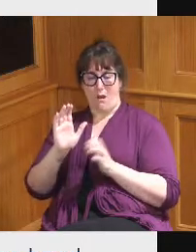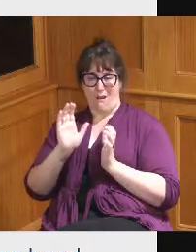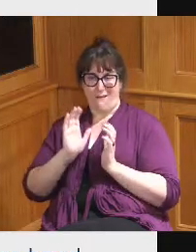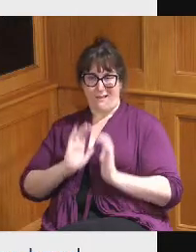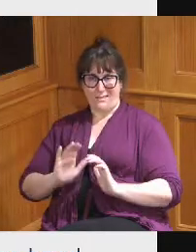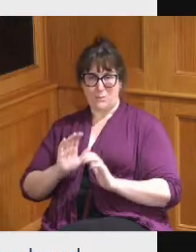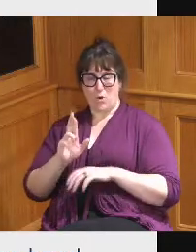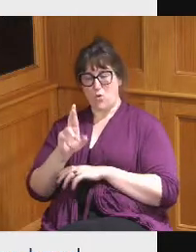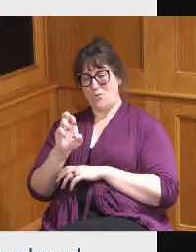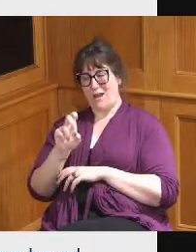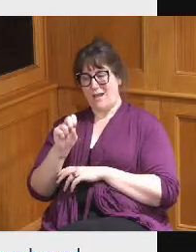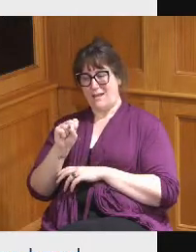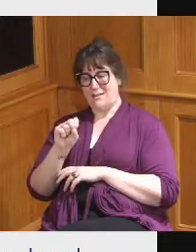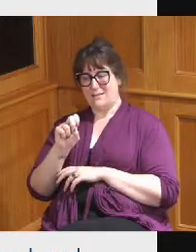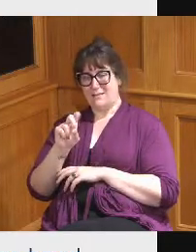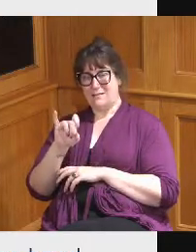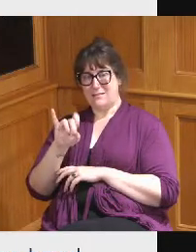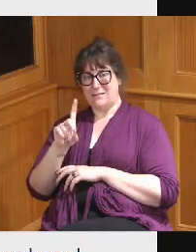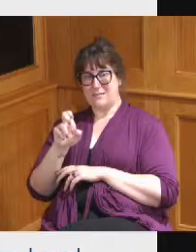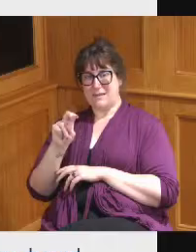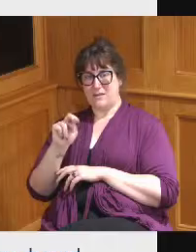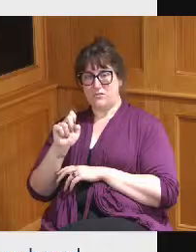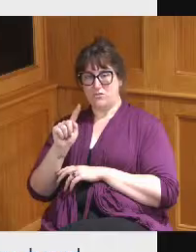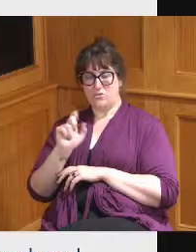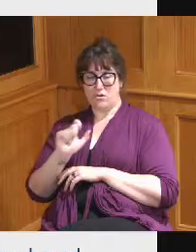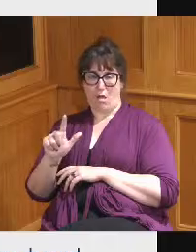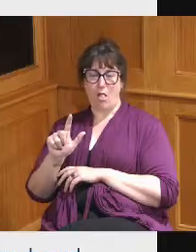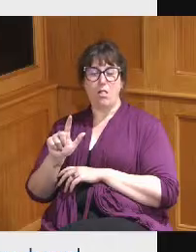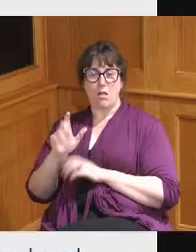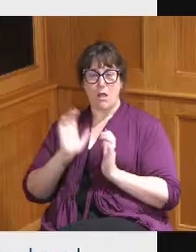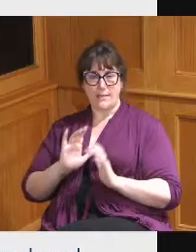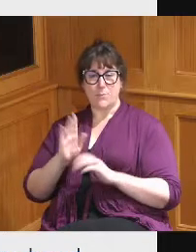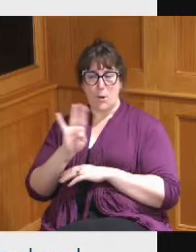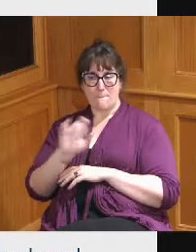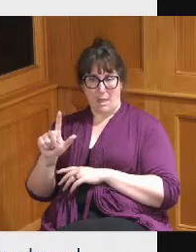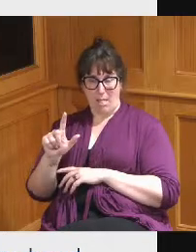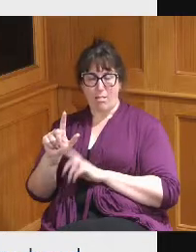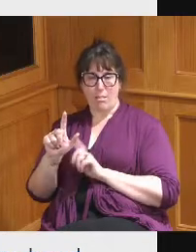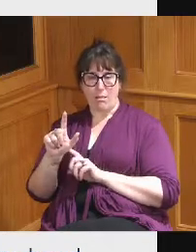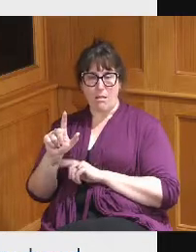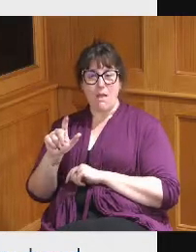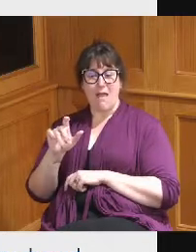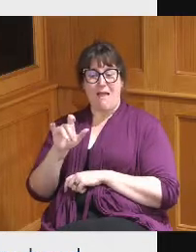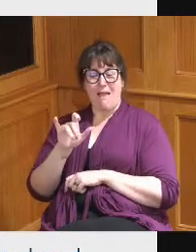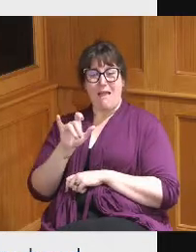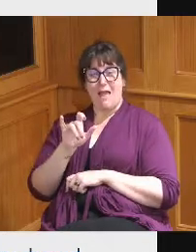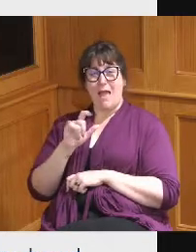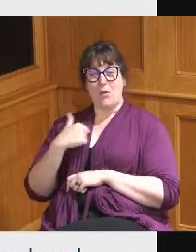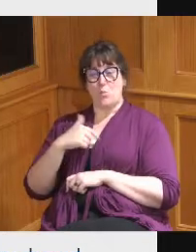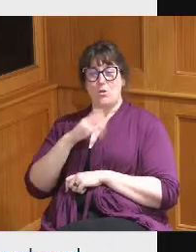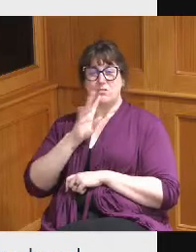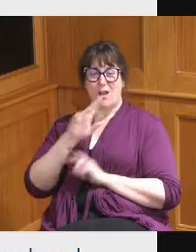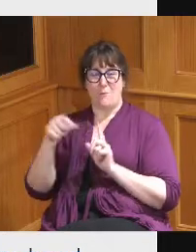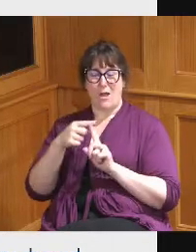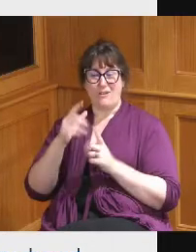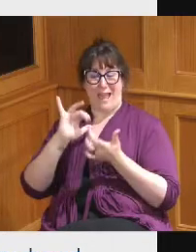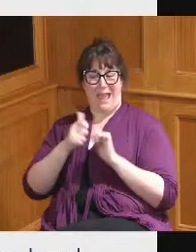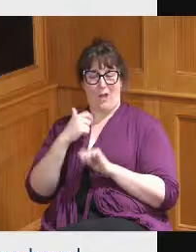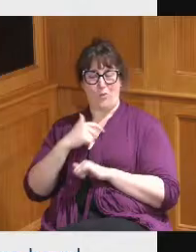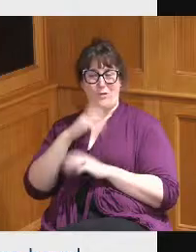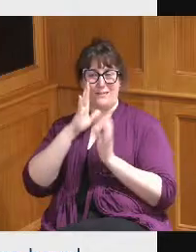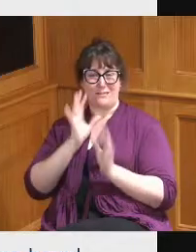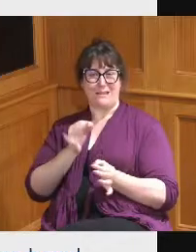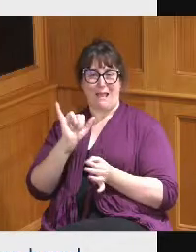paying your sewer bill. And that bill, I'm going to talk about how that is generated. But really, again,